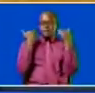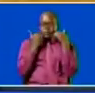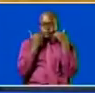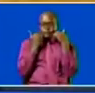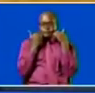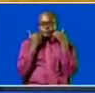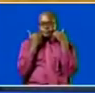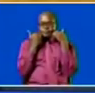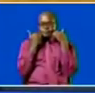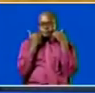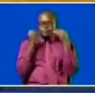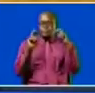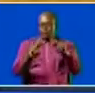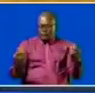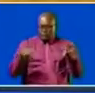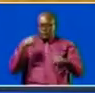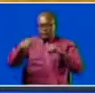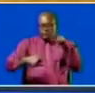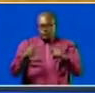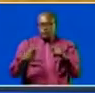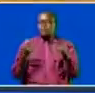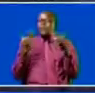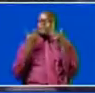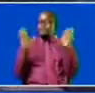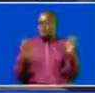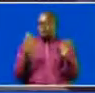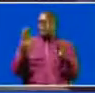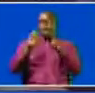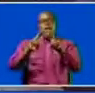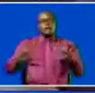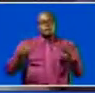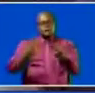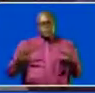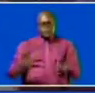the investigative process ought to have concluded.